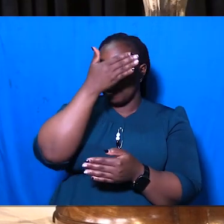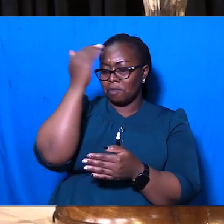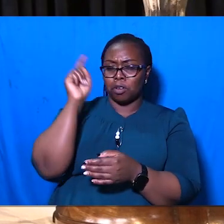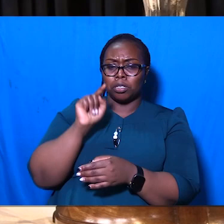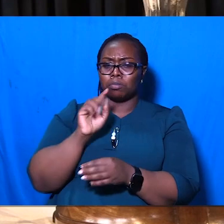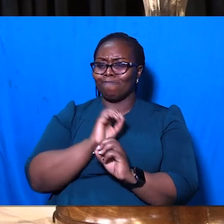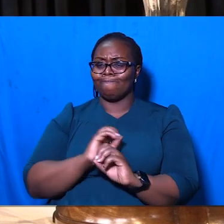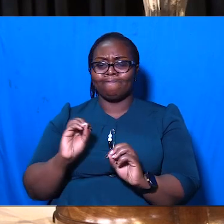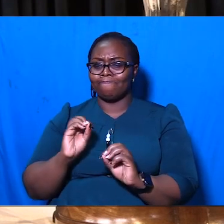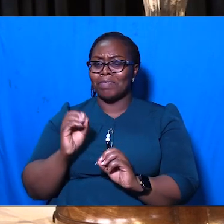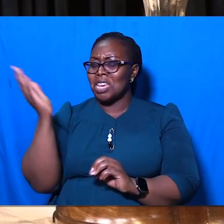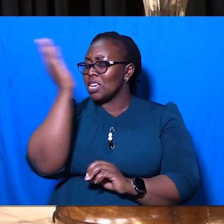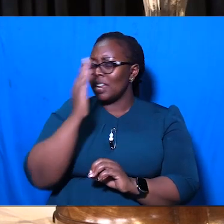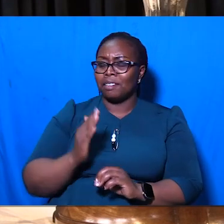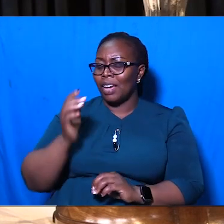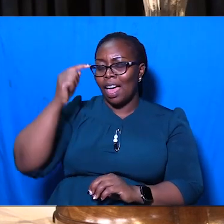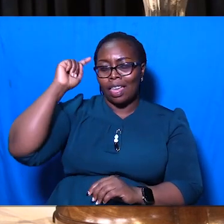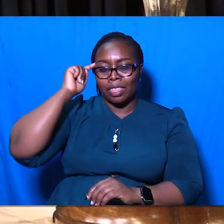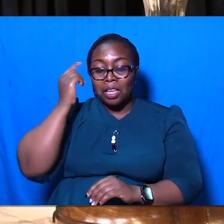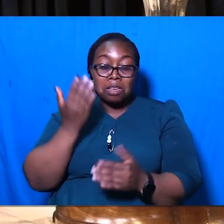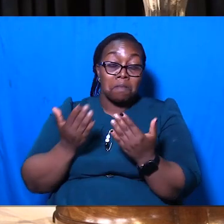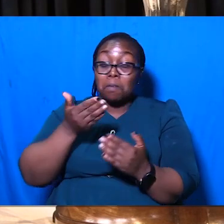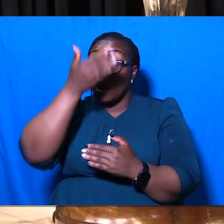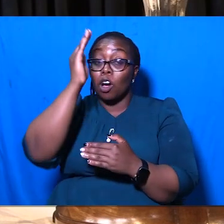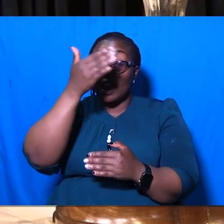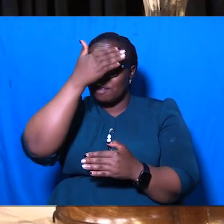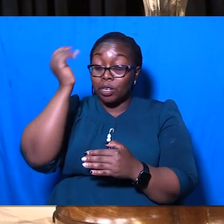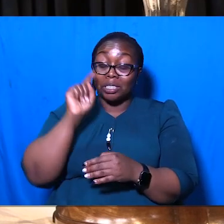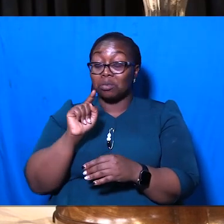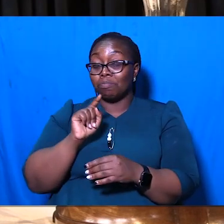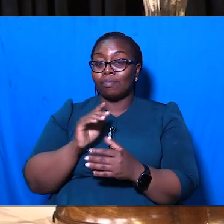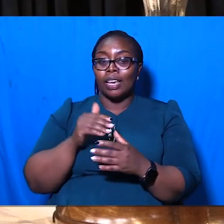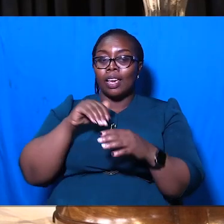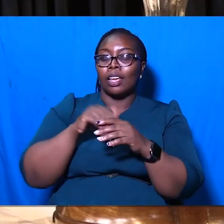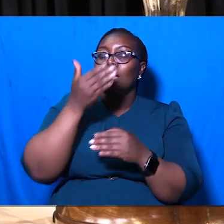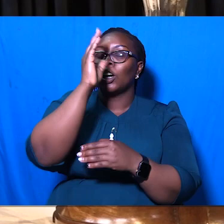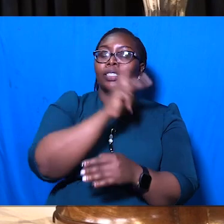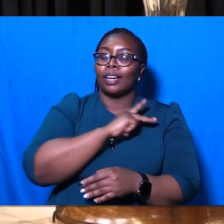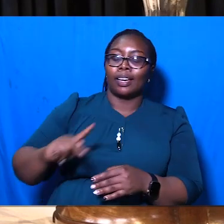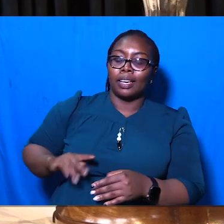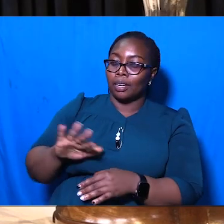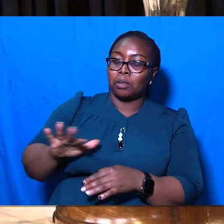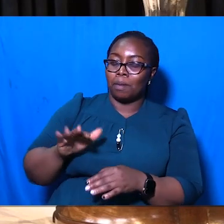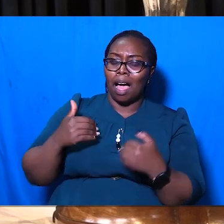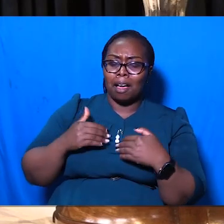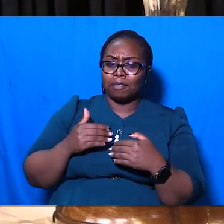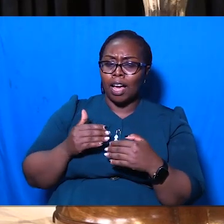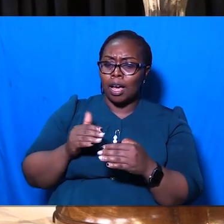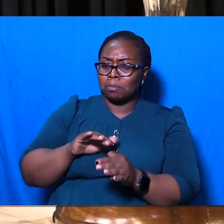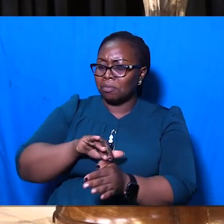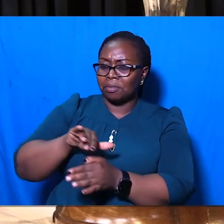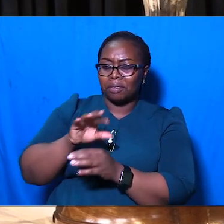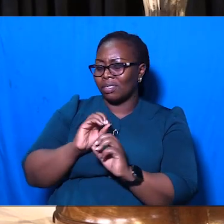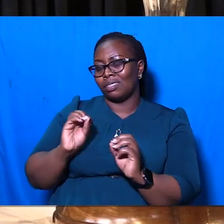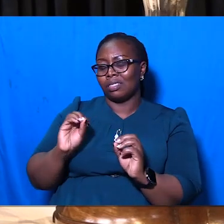ever think he has. So in God's kingdom, there is no partiality. He welcomes all who believe. What we are saying